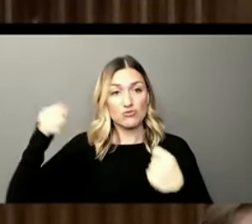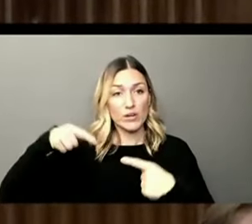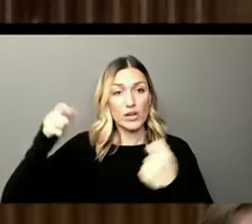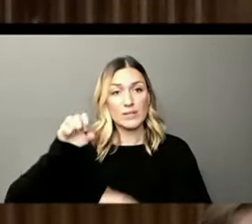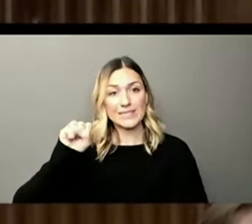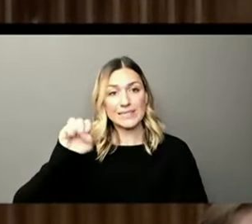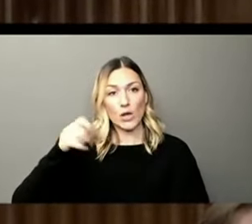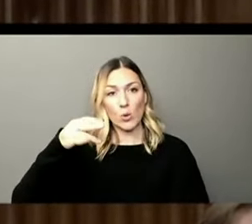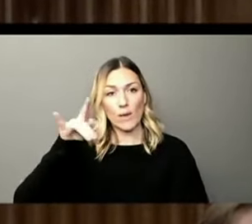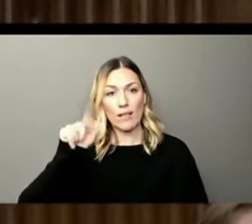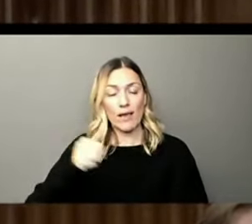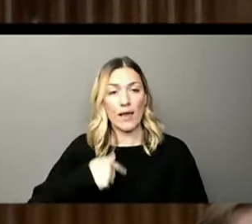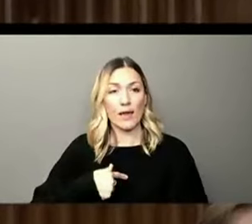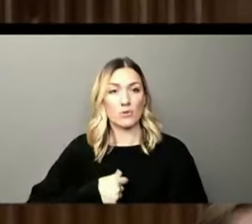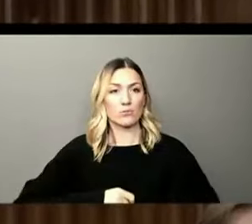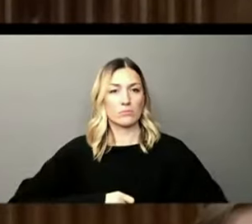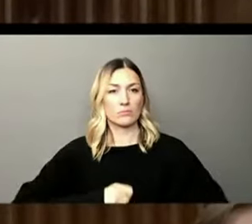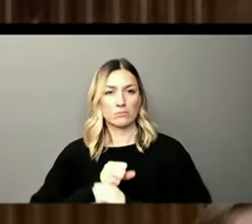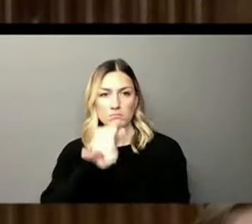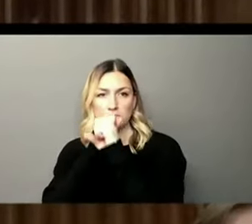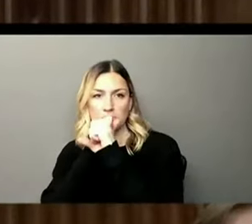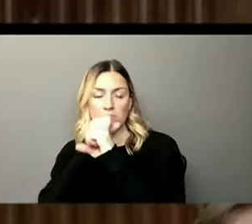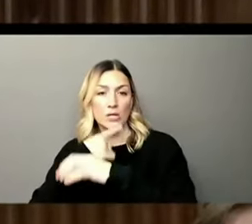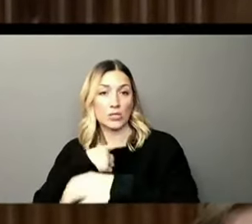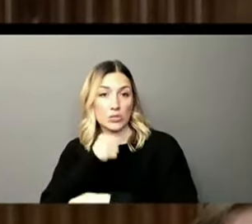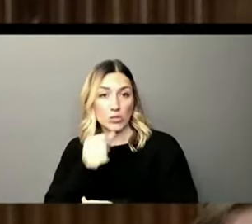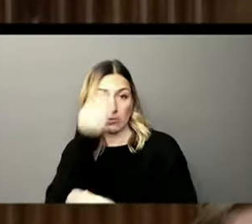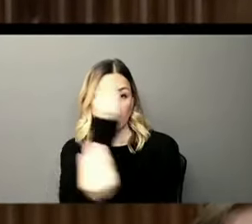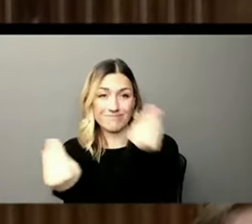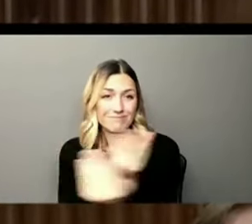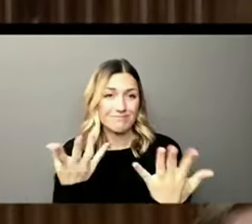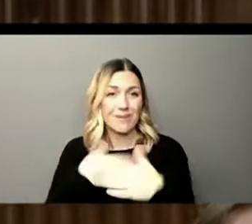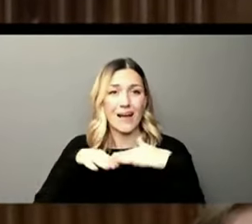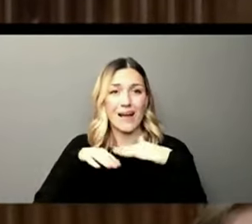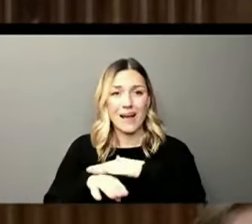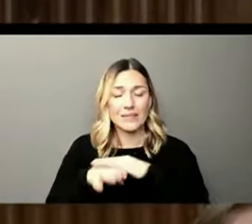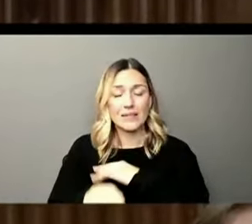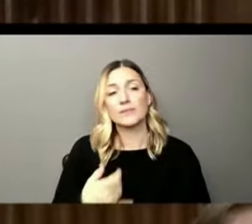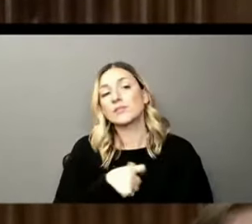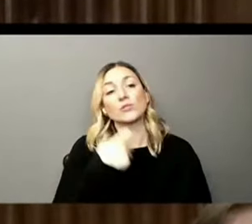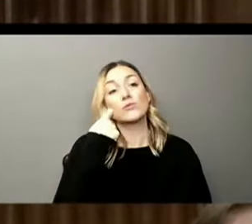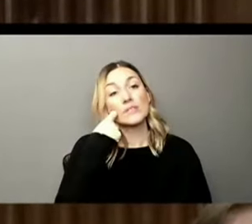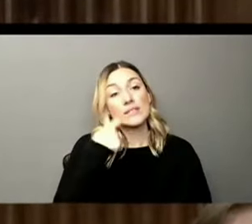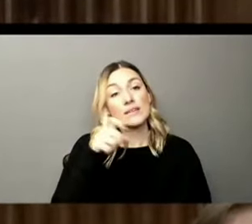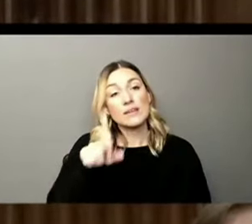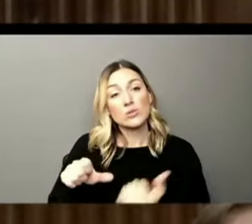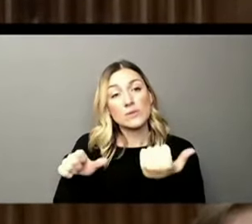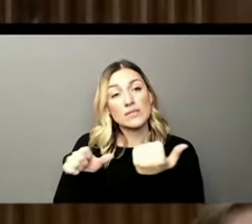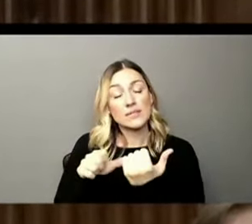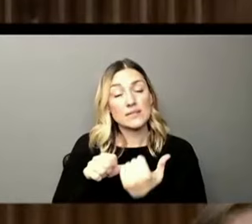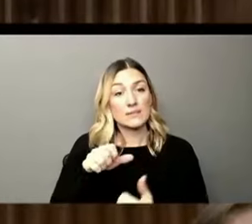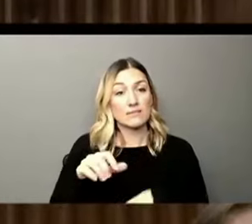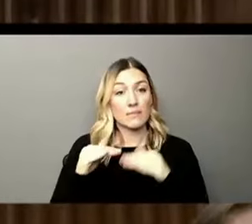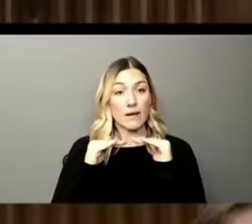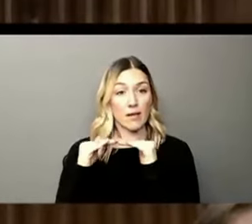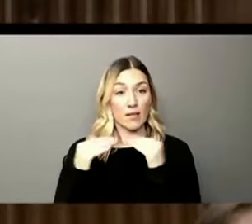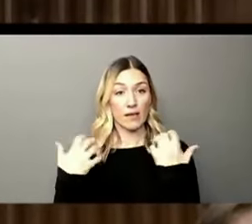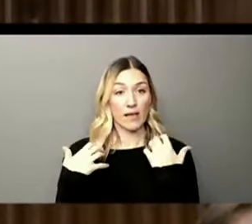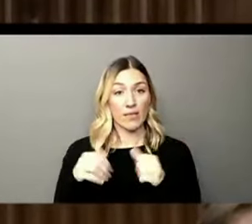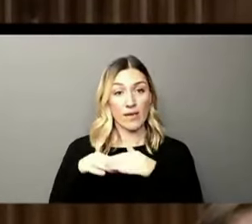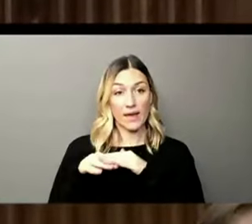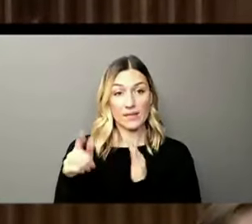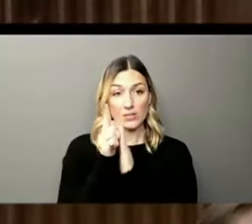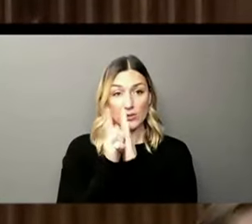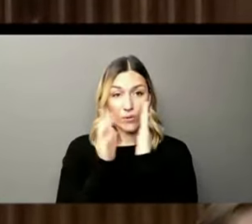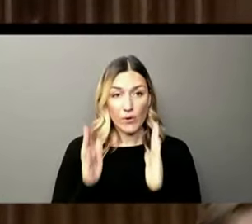to specialists who can diagnose and manage the known pathologies. I recently had to assist a colleague, a health access lawyer, navigate